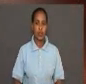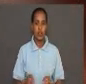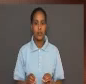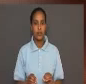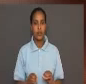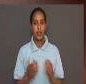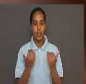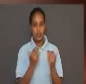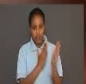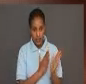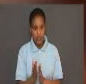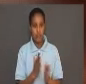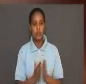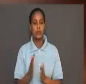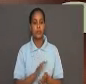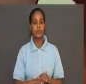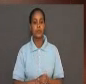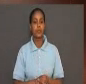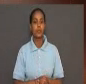Students, let's get ready.